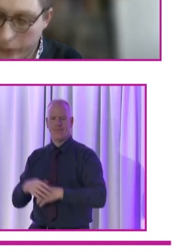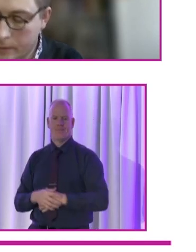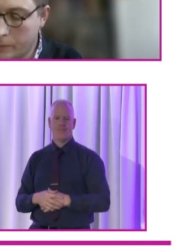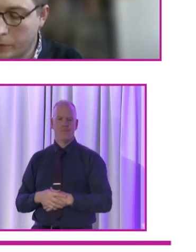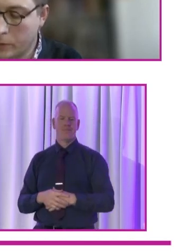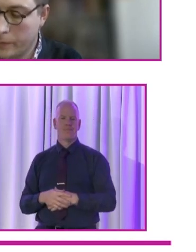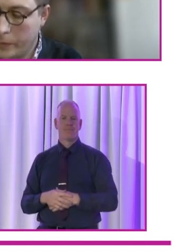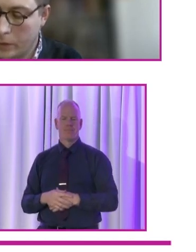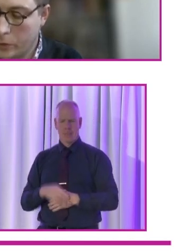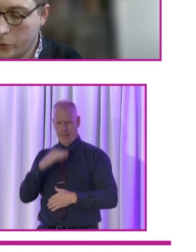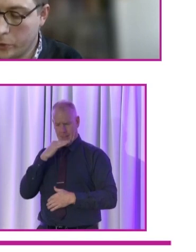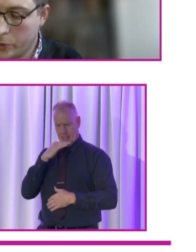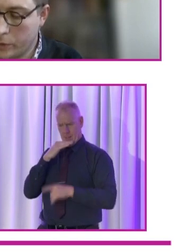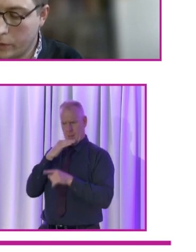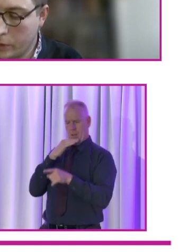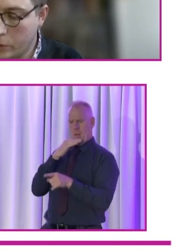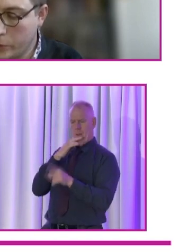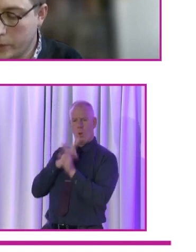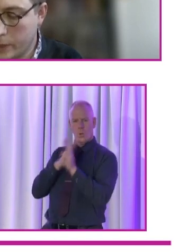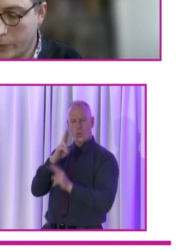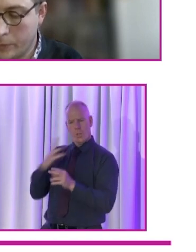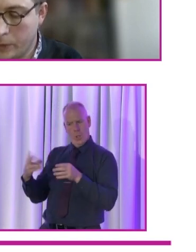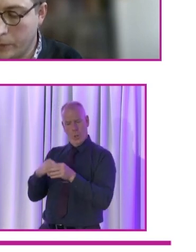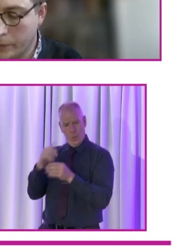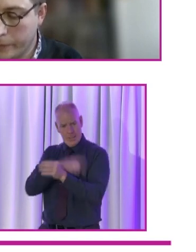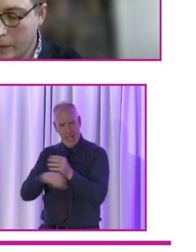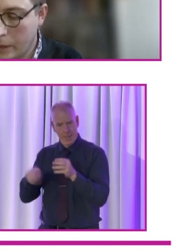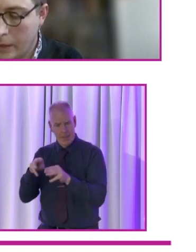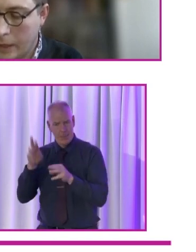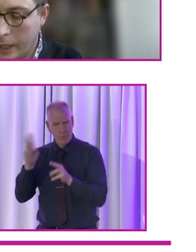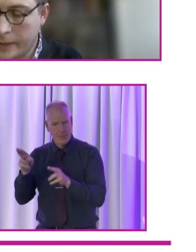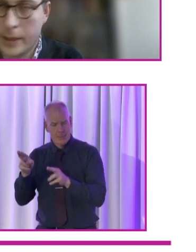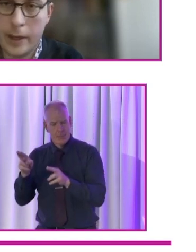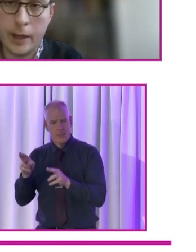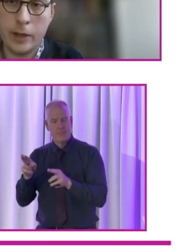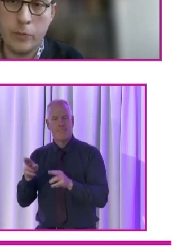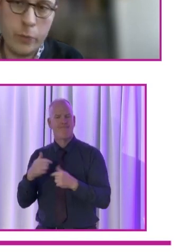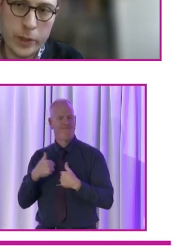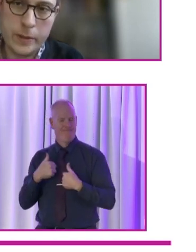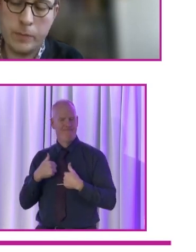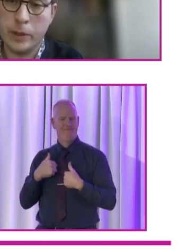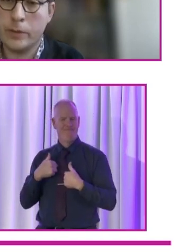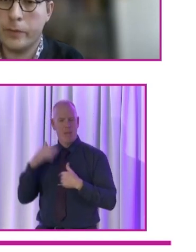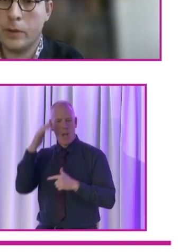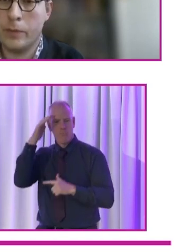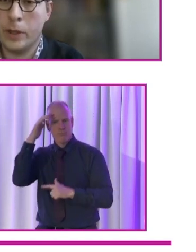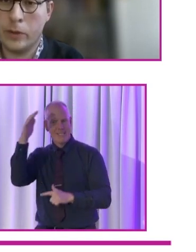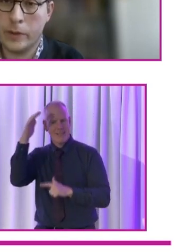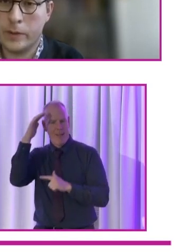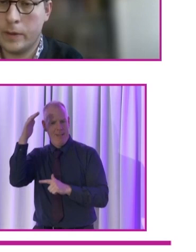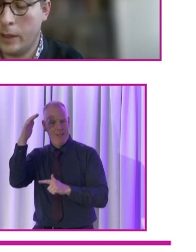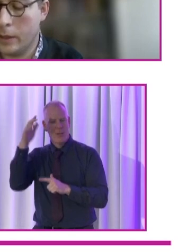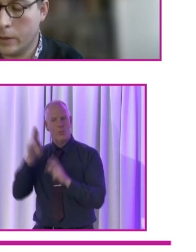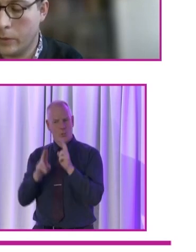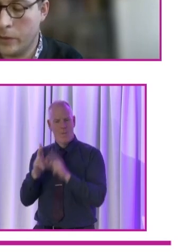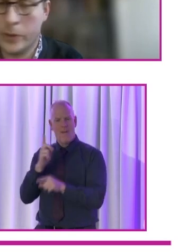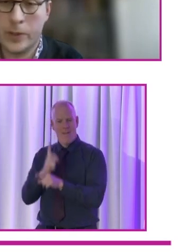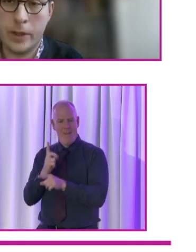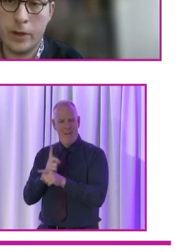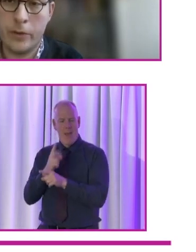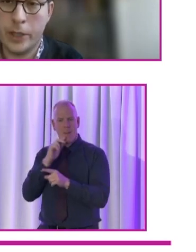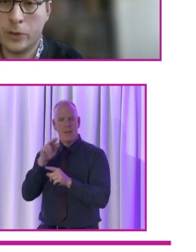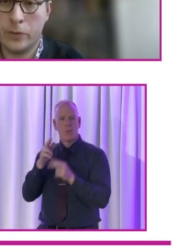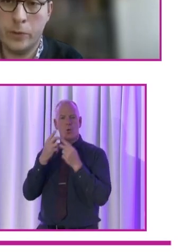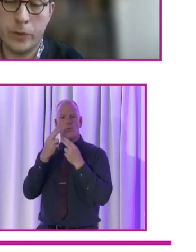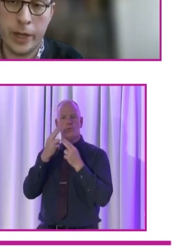in principle should include disabled people. I say in principle because the